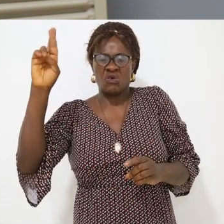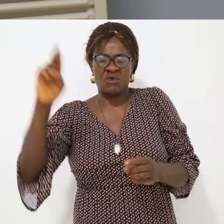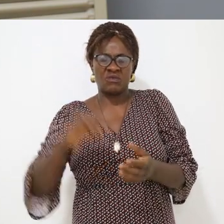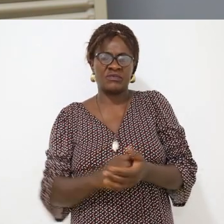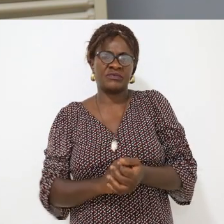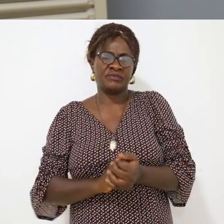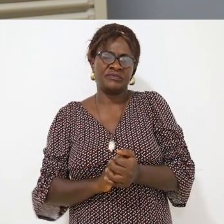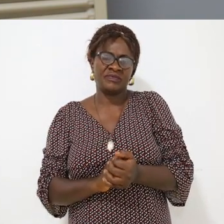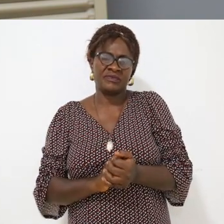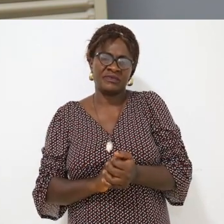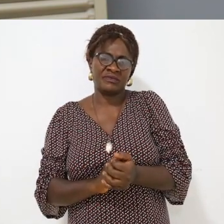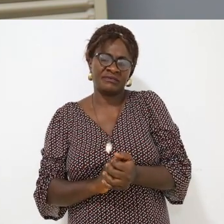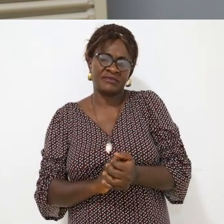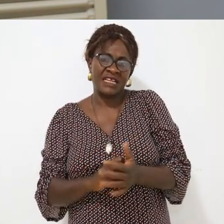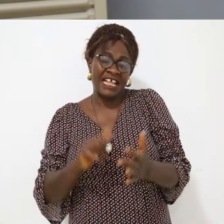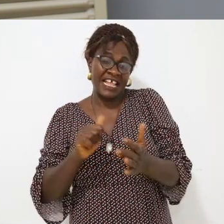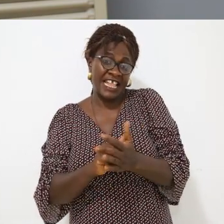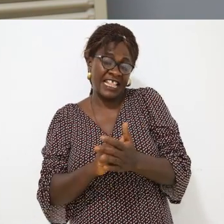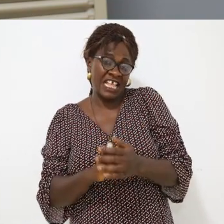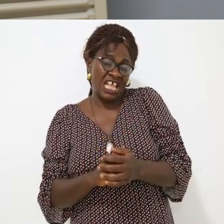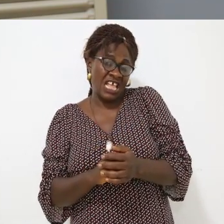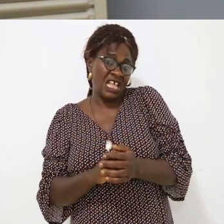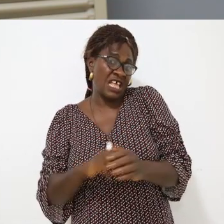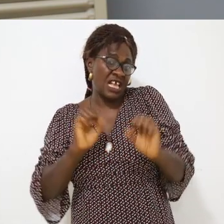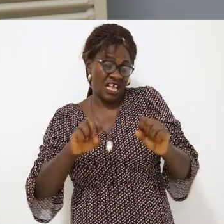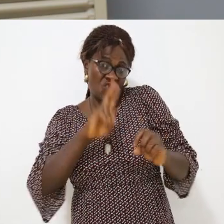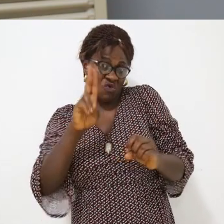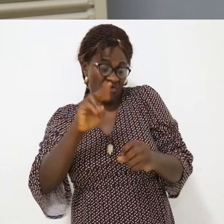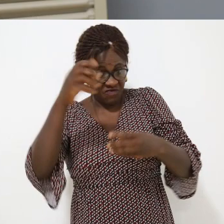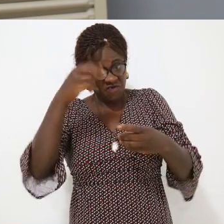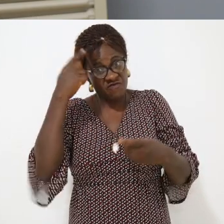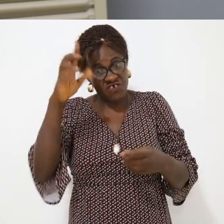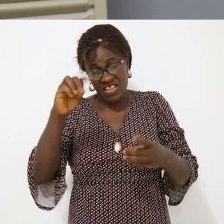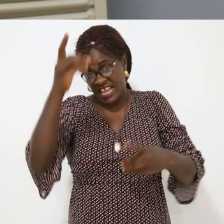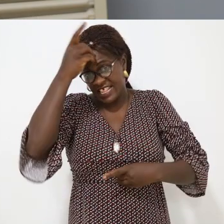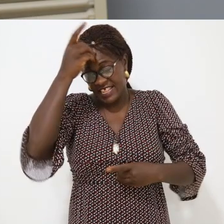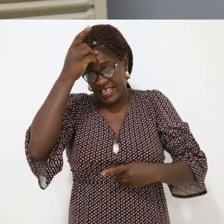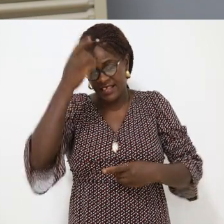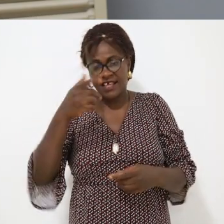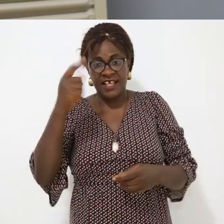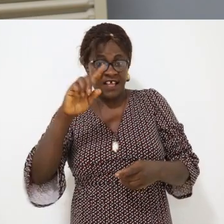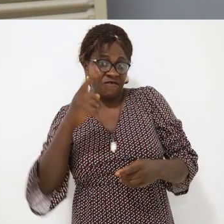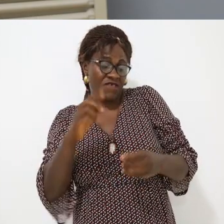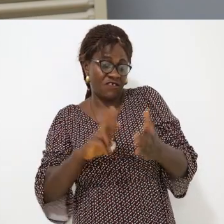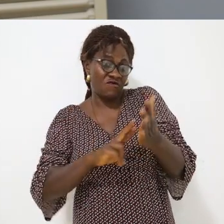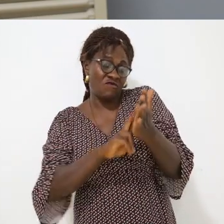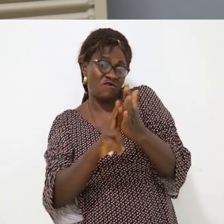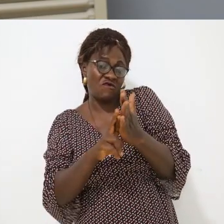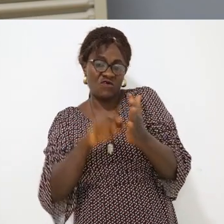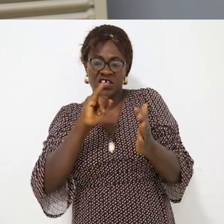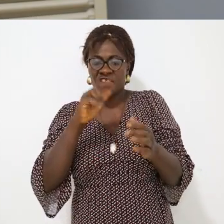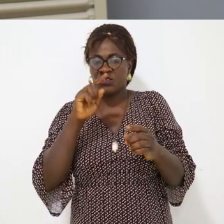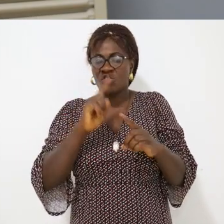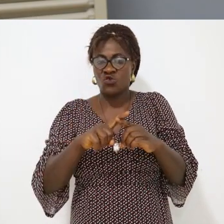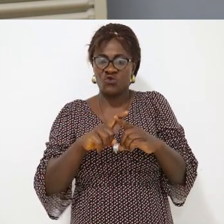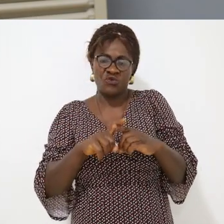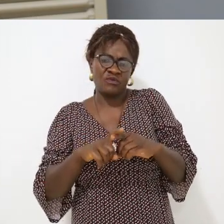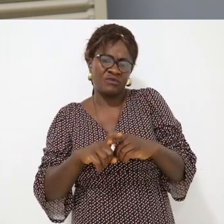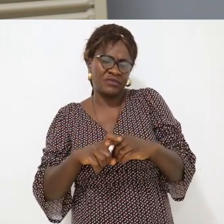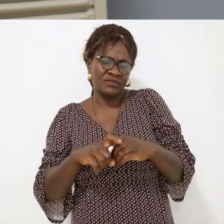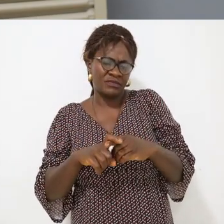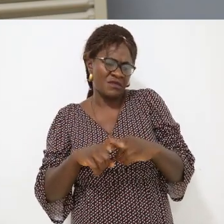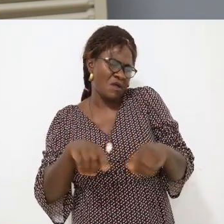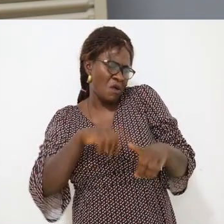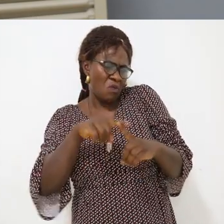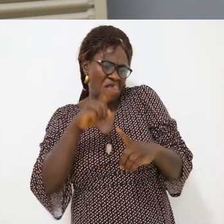specific treatments that are targeting it, and the first rule of managing patients with confirmed or even suspected cases